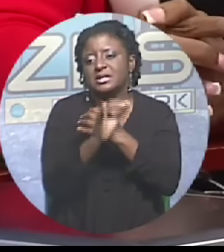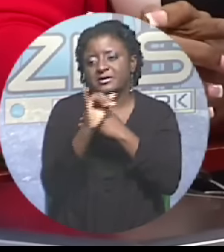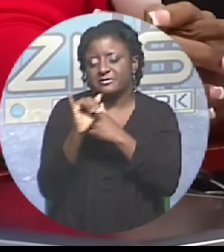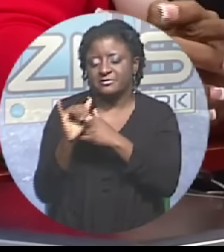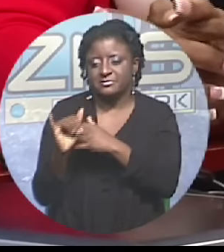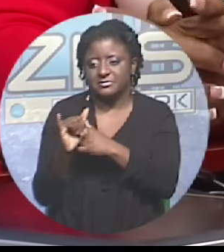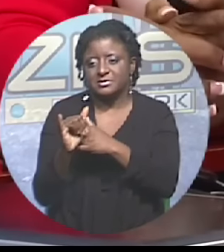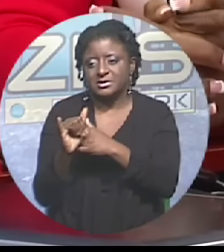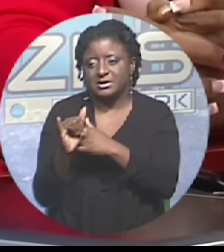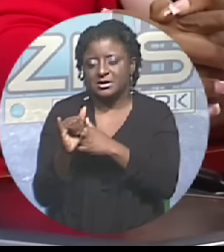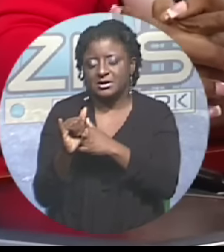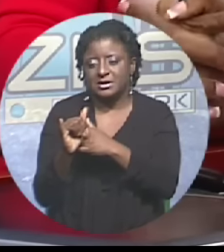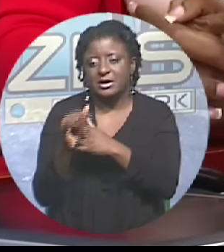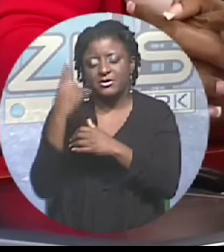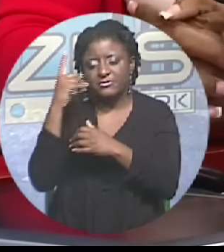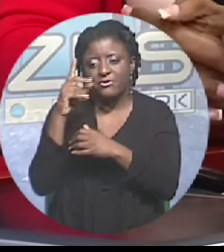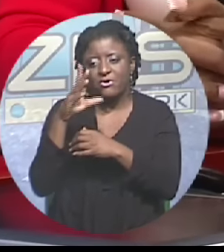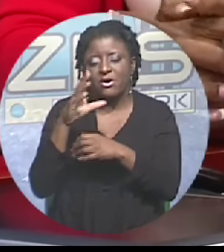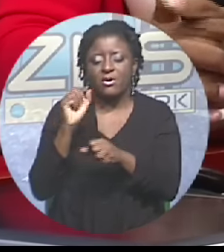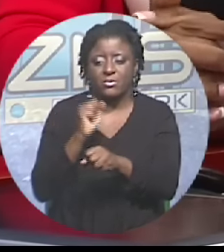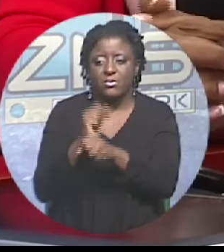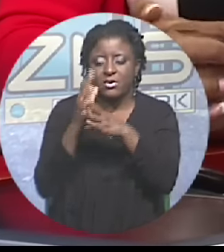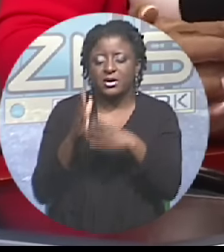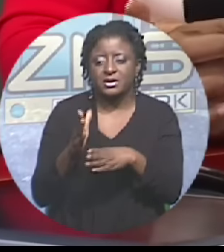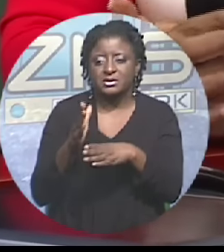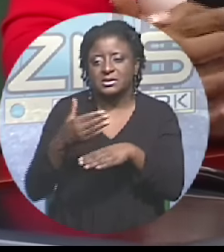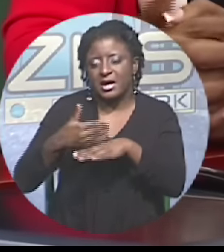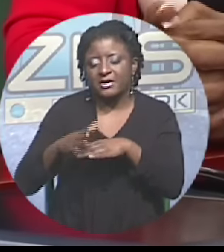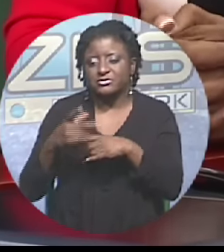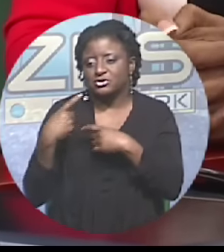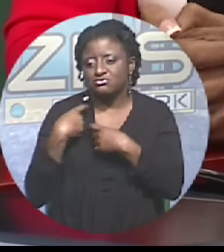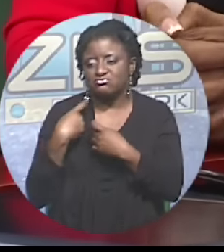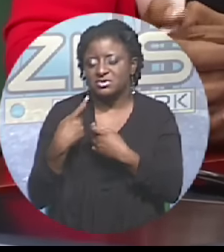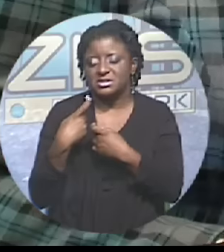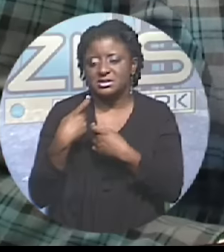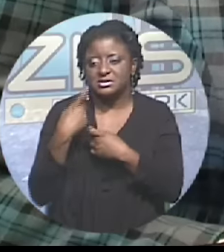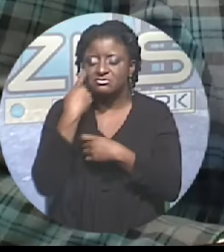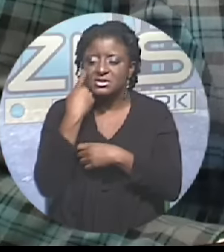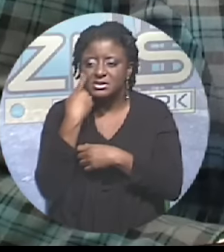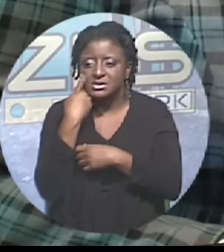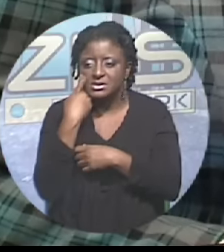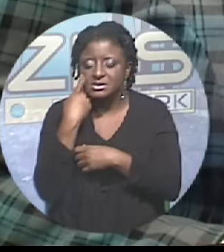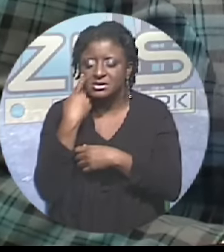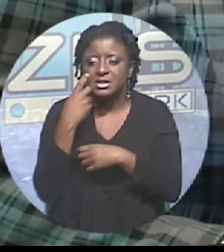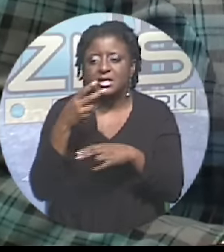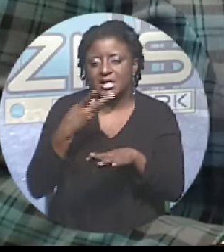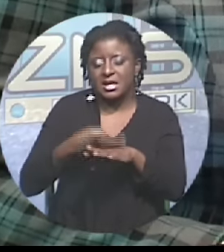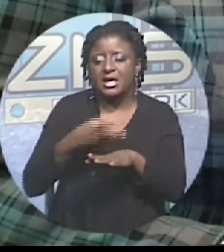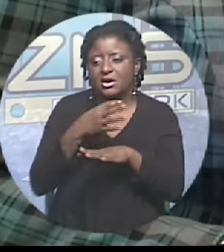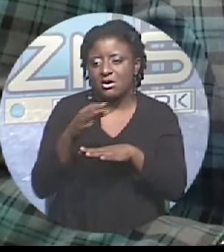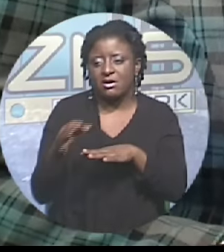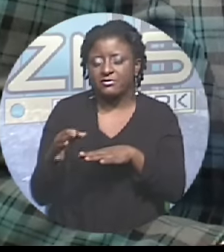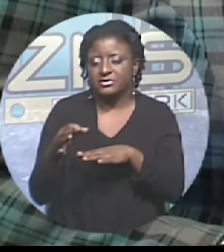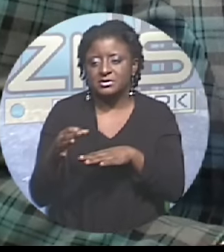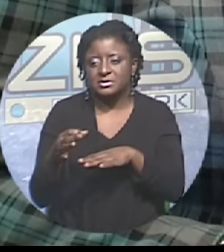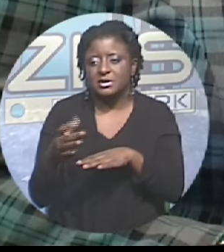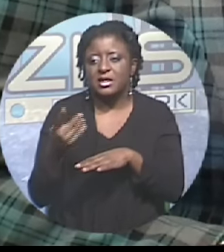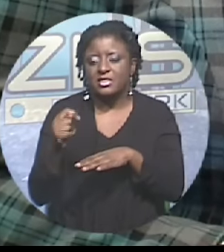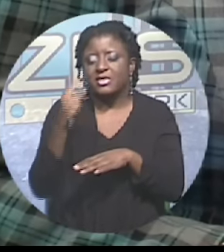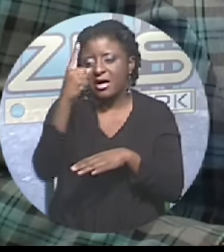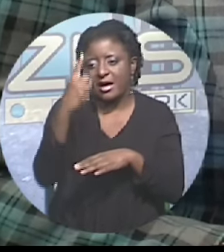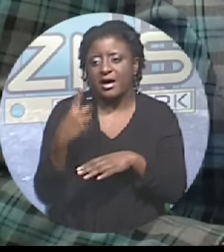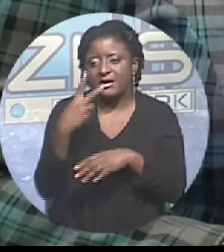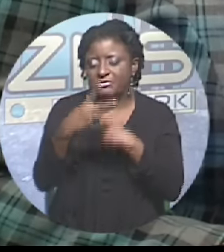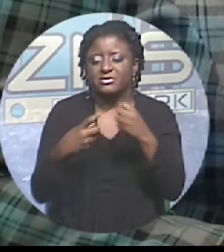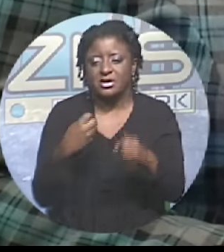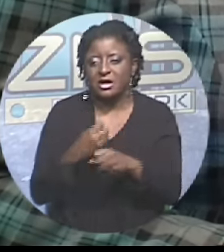BTC employees in the wake of recent redundancies. However, with the cable and wireless half-year report highlighting a decline in